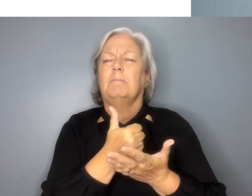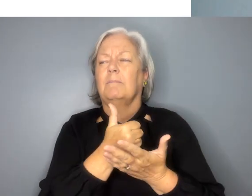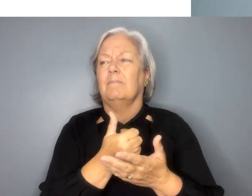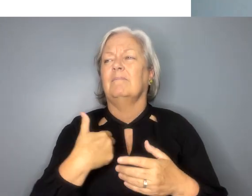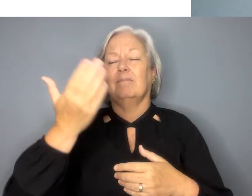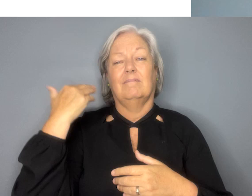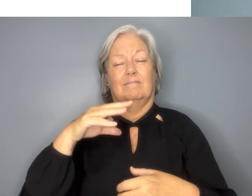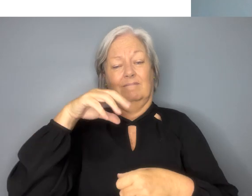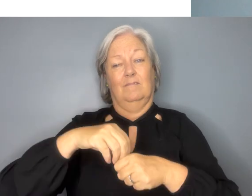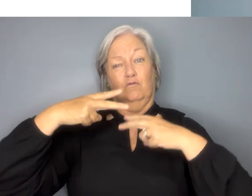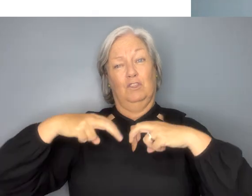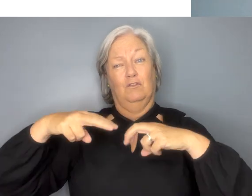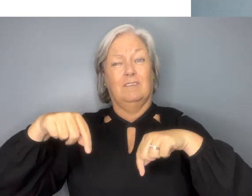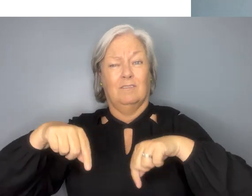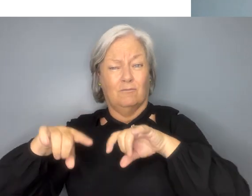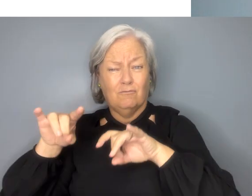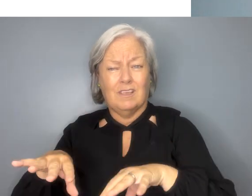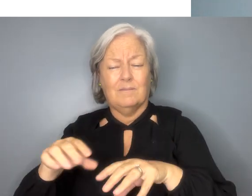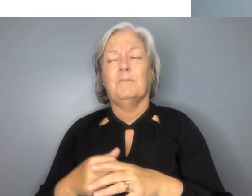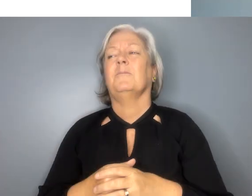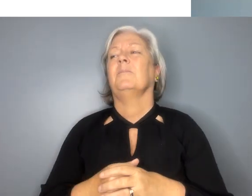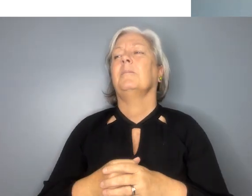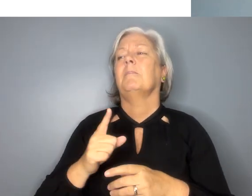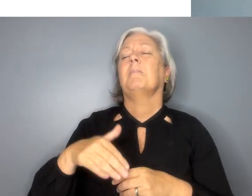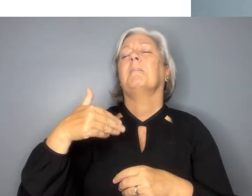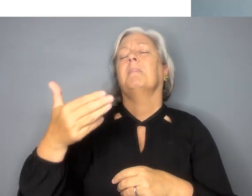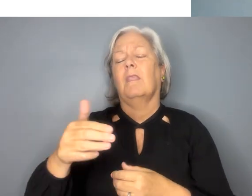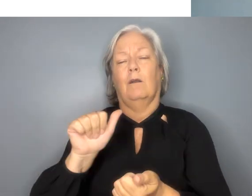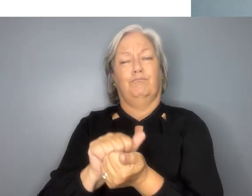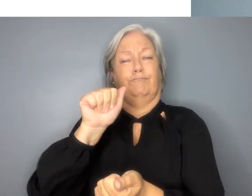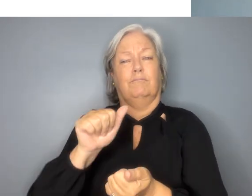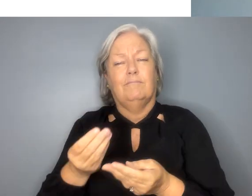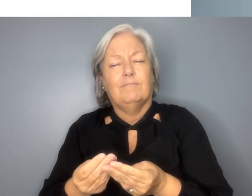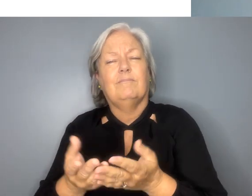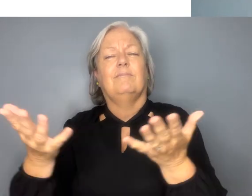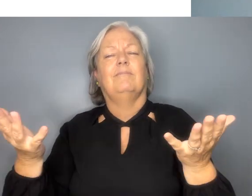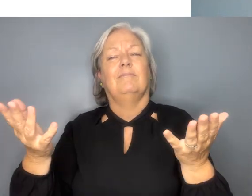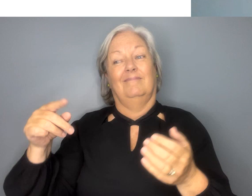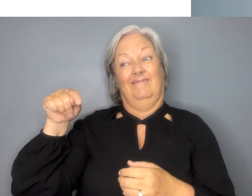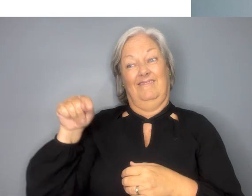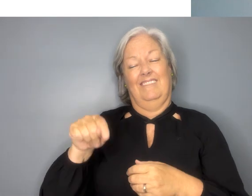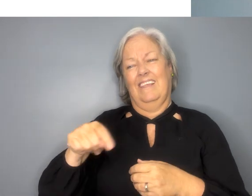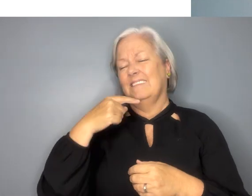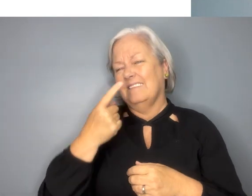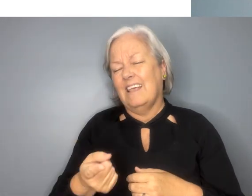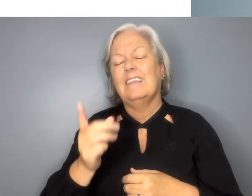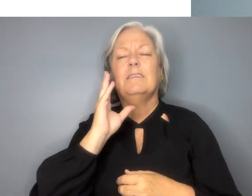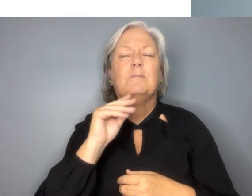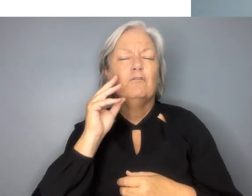I actually was involved in a research project here in Australia, which led to an article being published about the experience